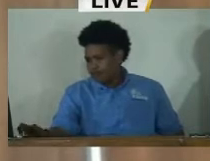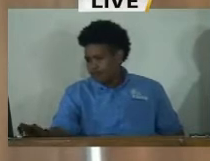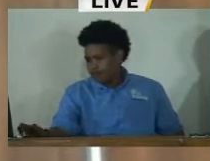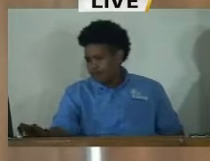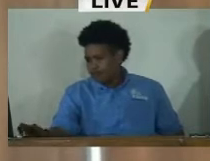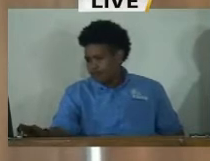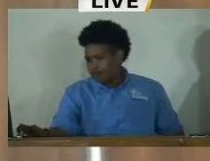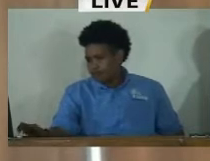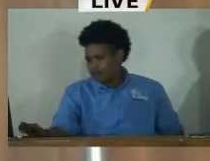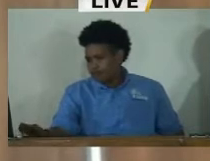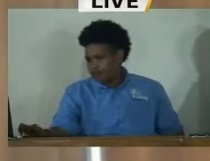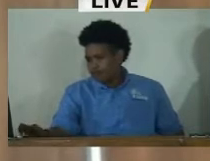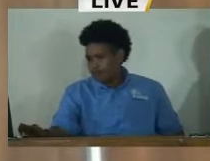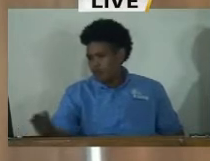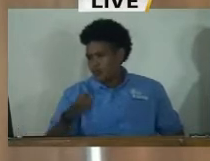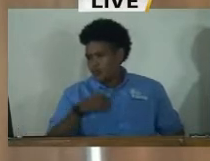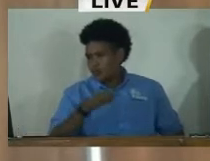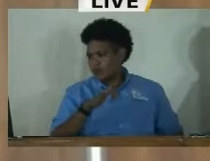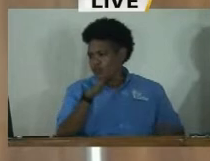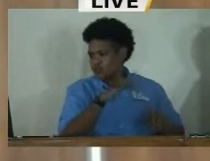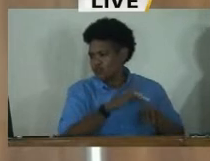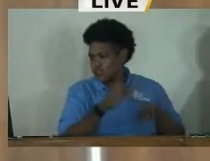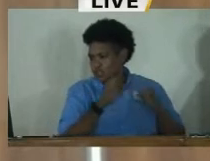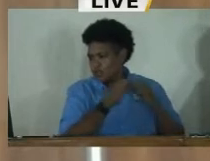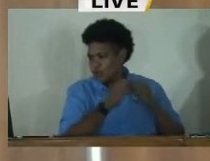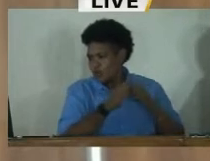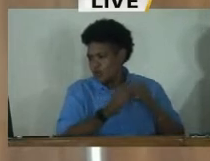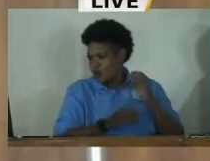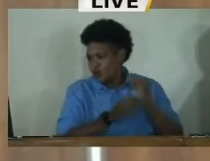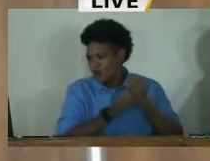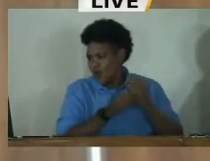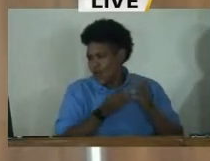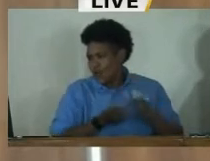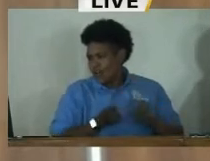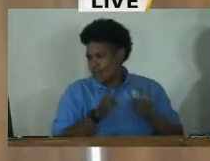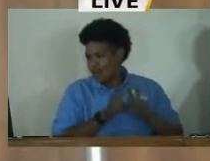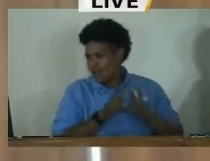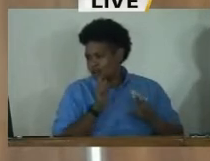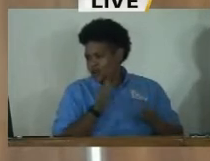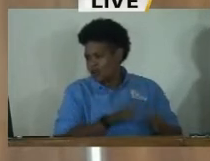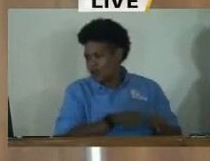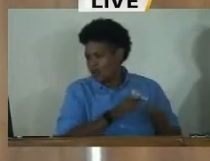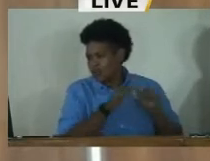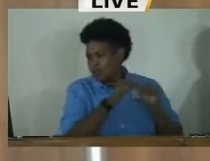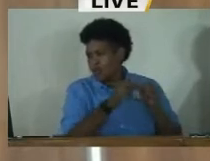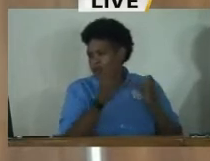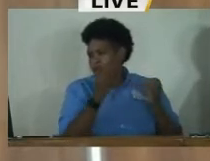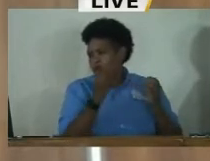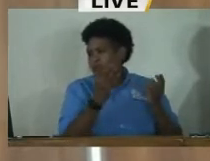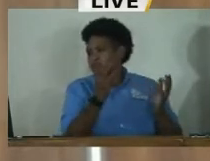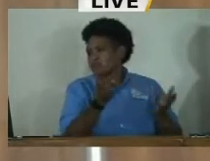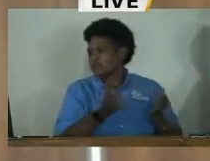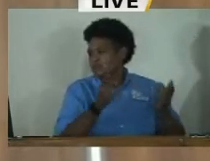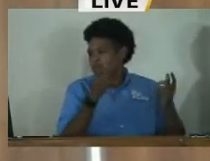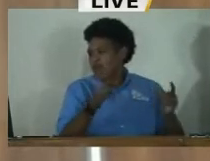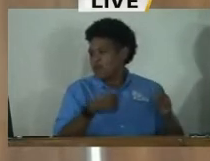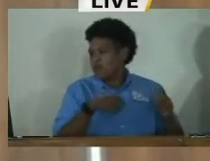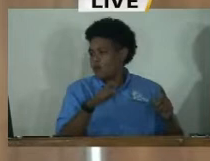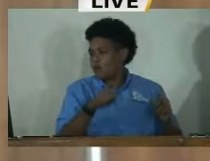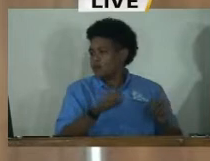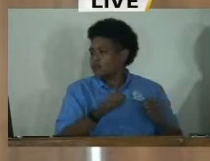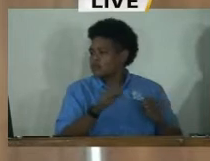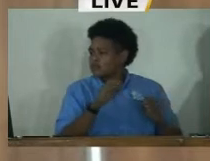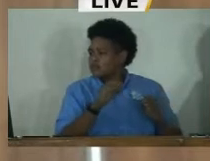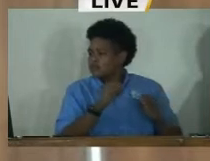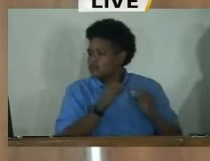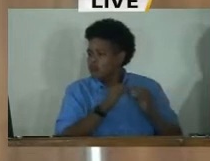more to add value to long-standing bilateral and multilateral dialogue. We must forge new alliances with trade agreements